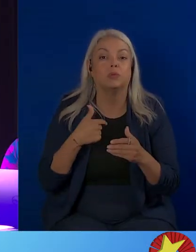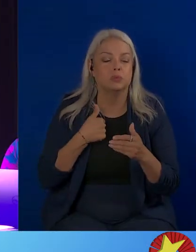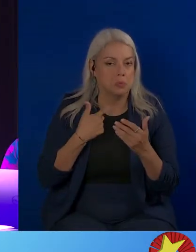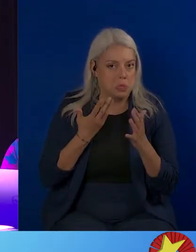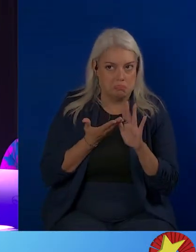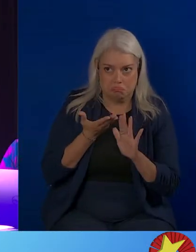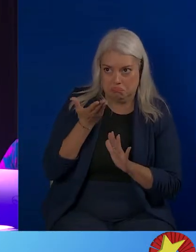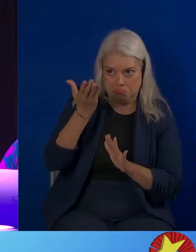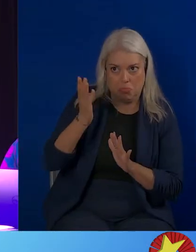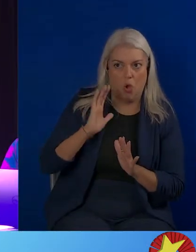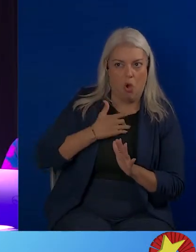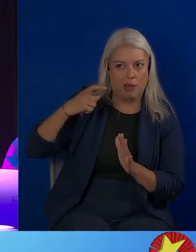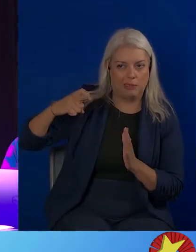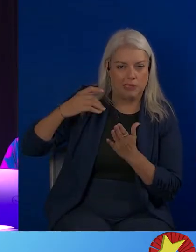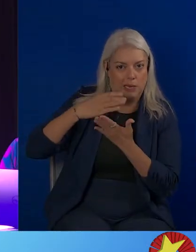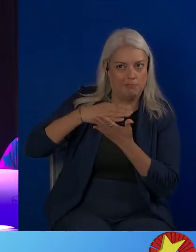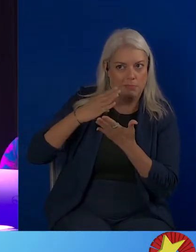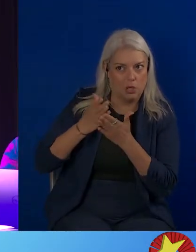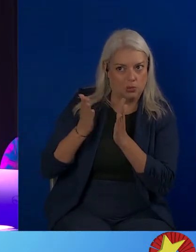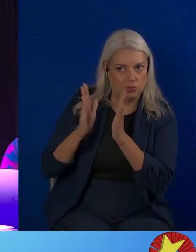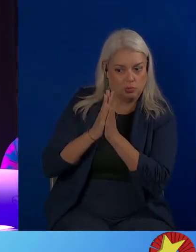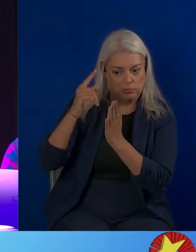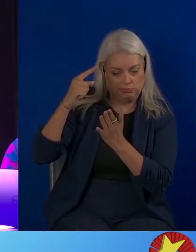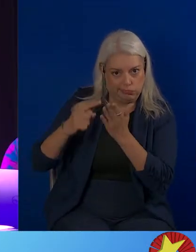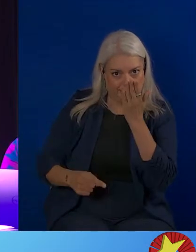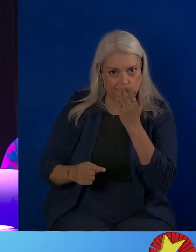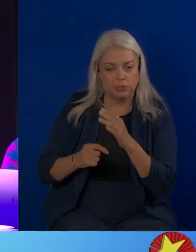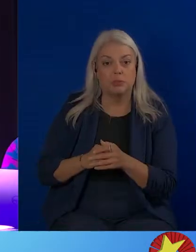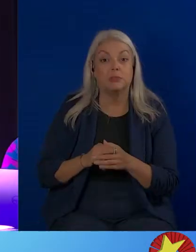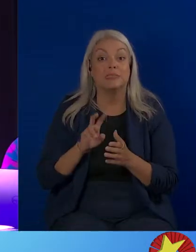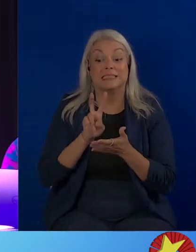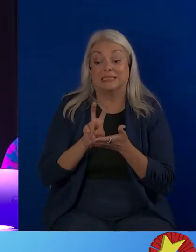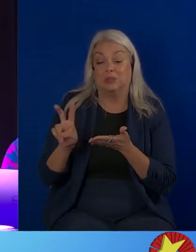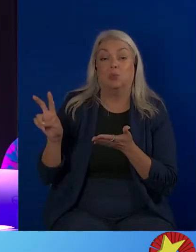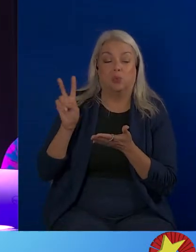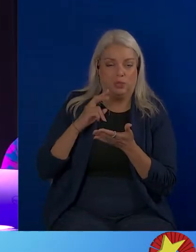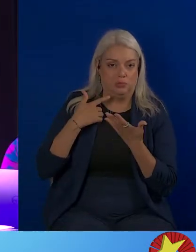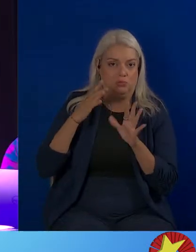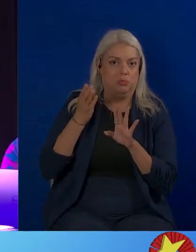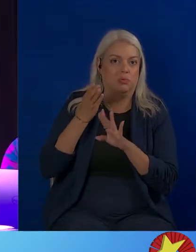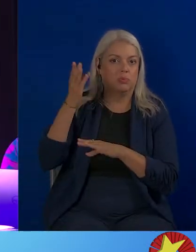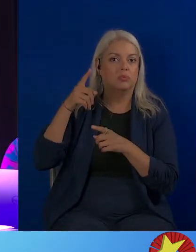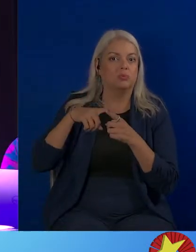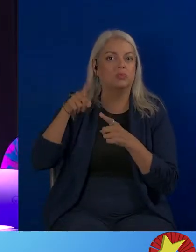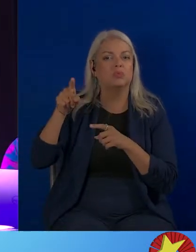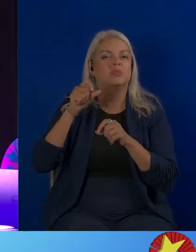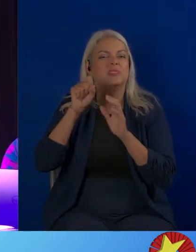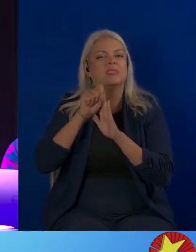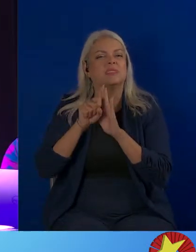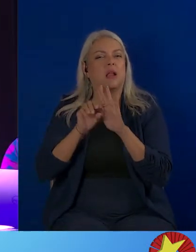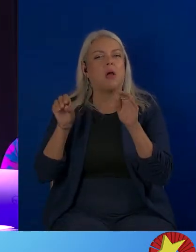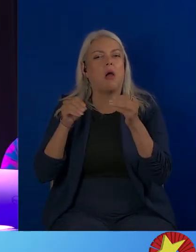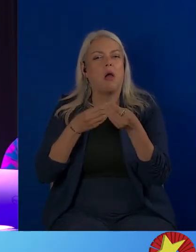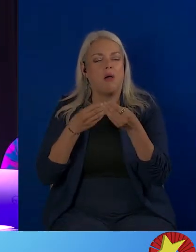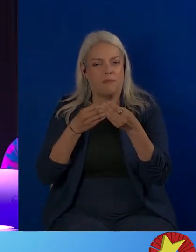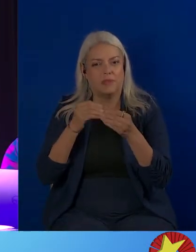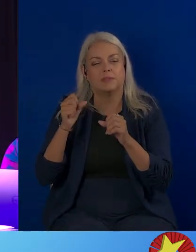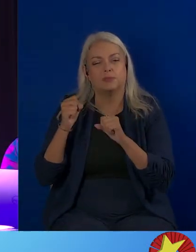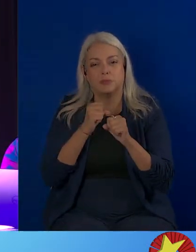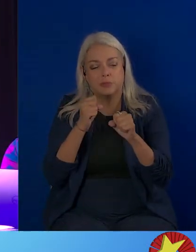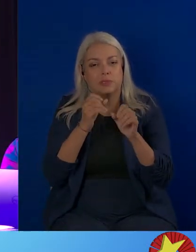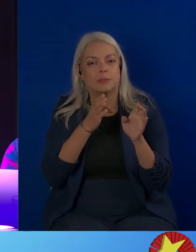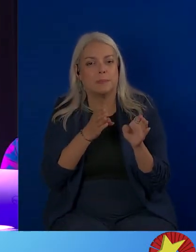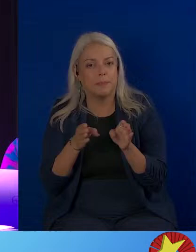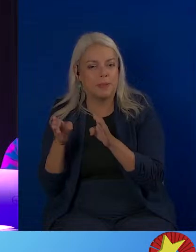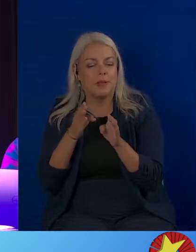agency's 2027 budget request 2 weeks ago to the state's Office of Strategic Planning and Budgeting,